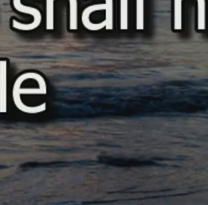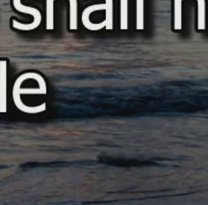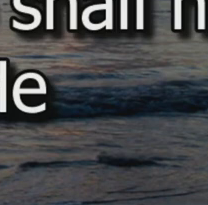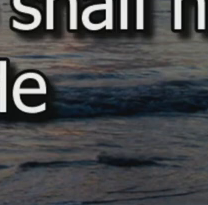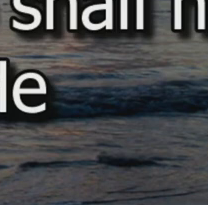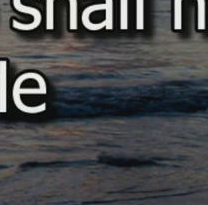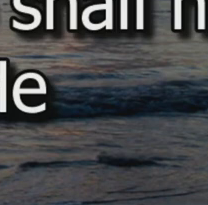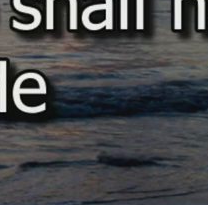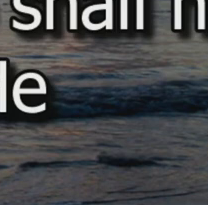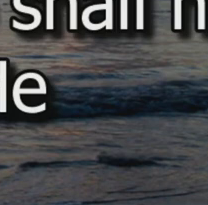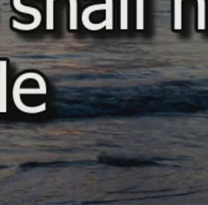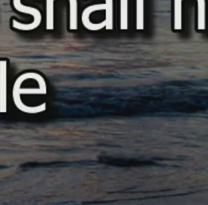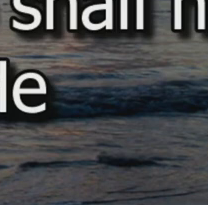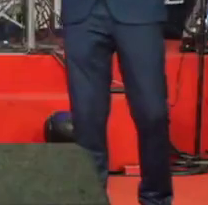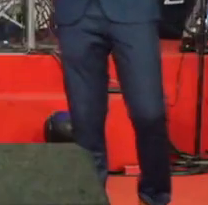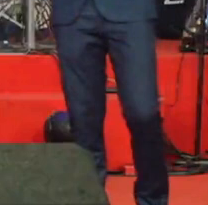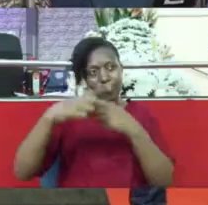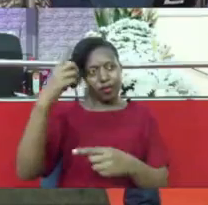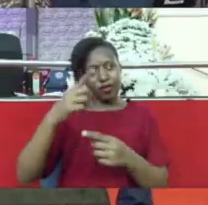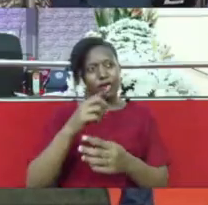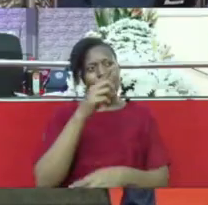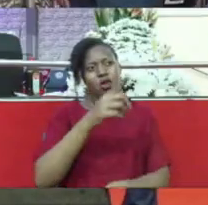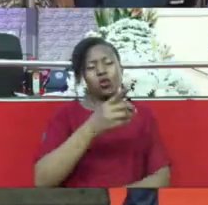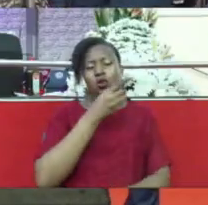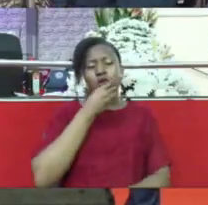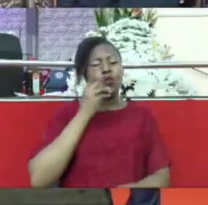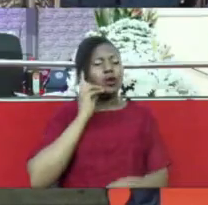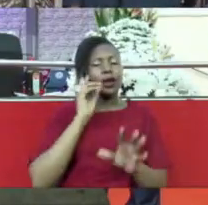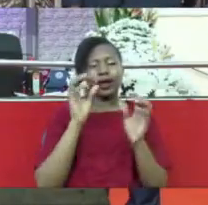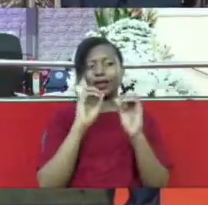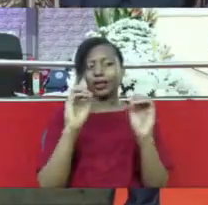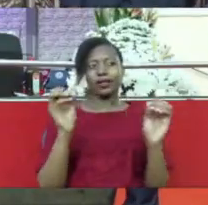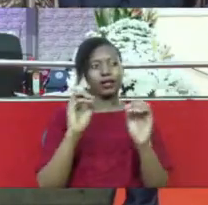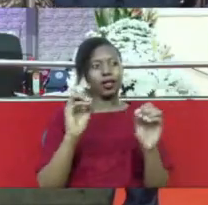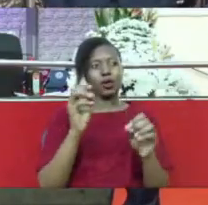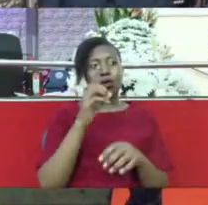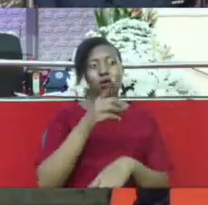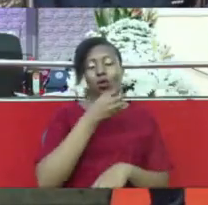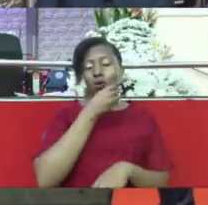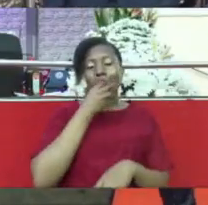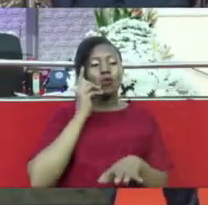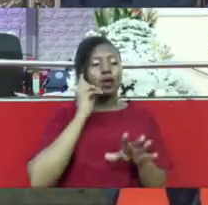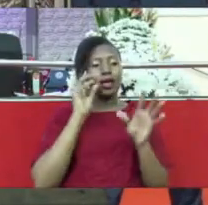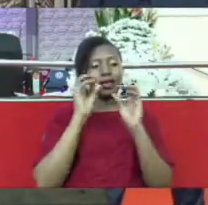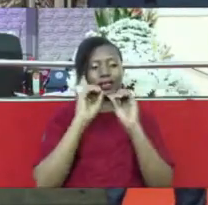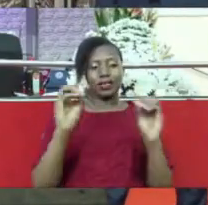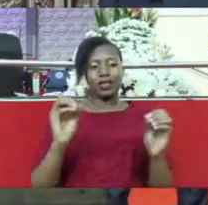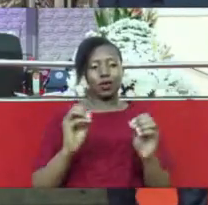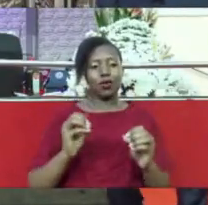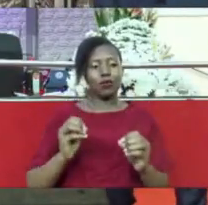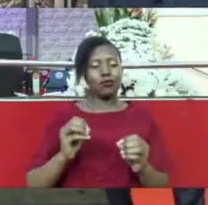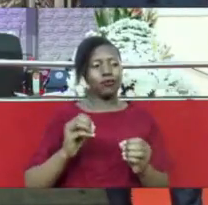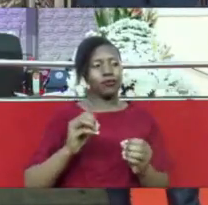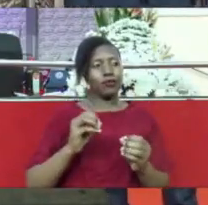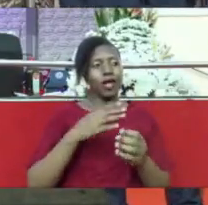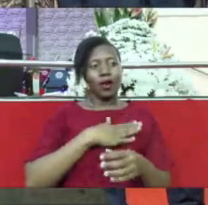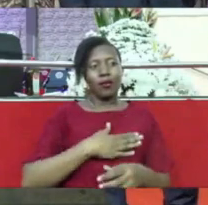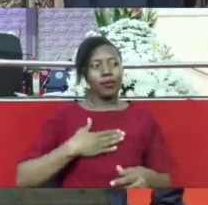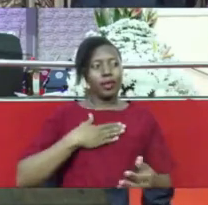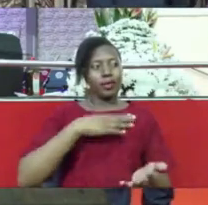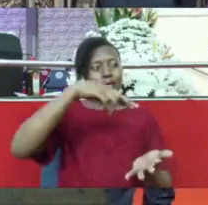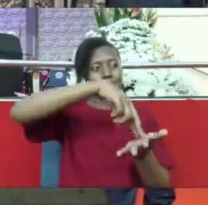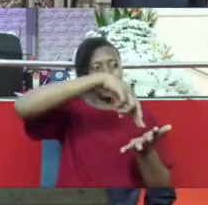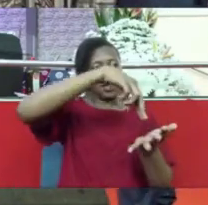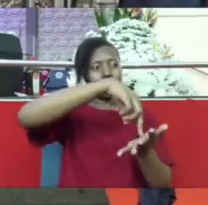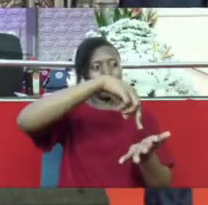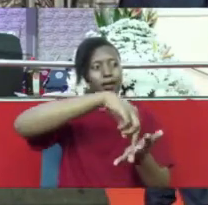anafanya kitanawiri, you will not wither, wewe hautanyauka, you will not wither, hautanyauka. I would like us to rise up to our feet, ningependa tusimame kwa miguu